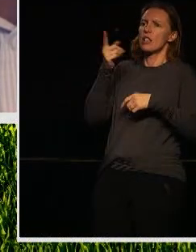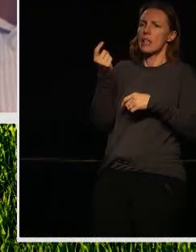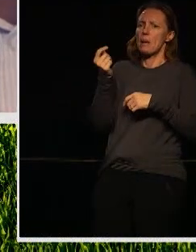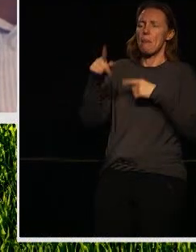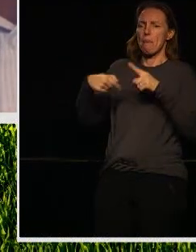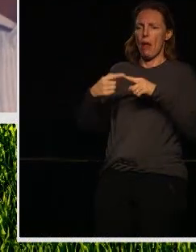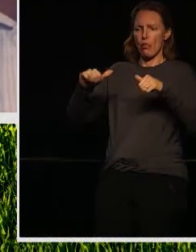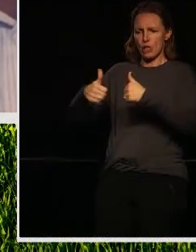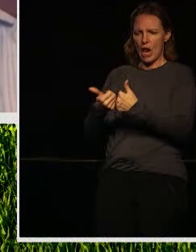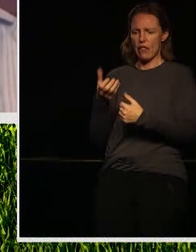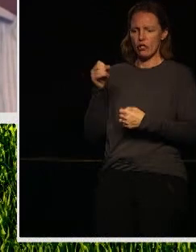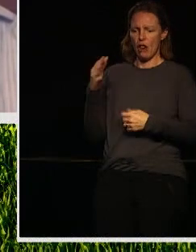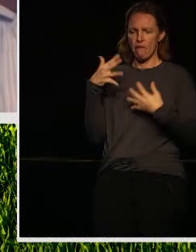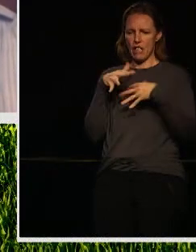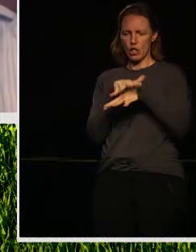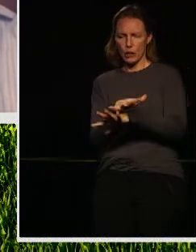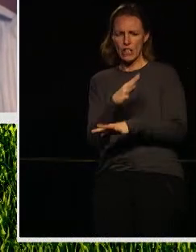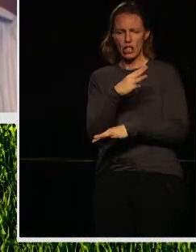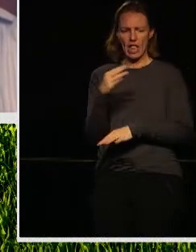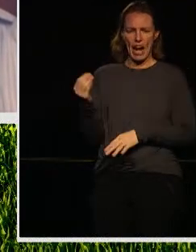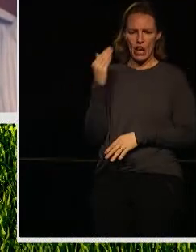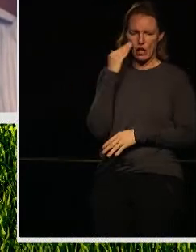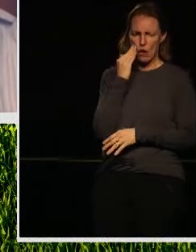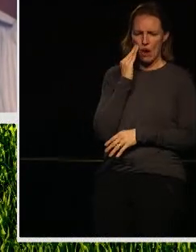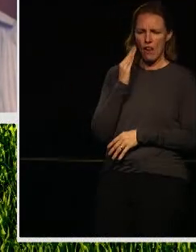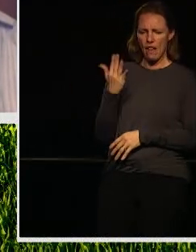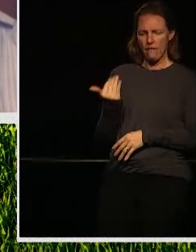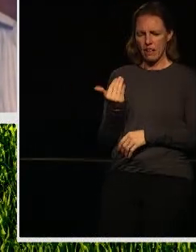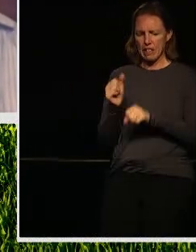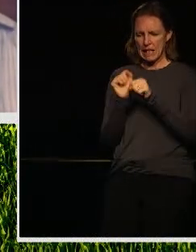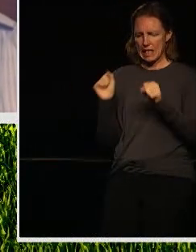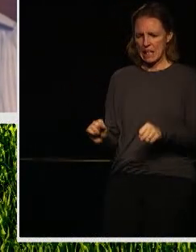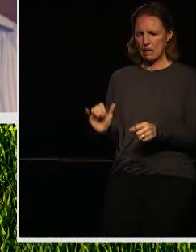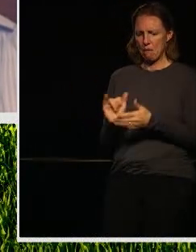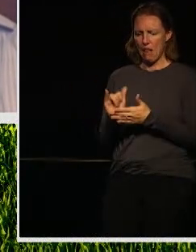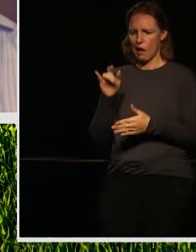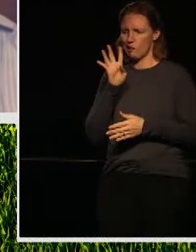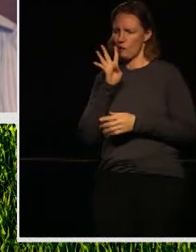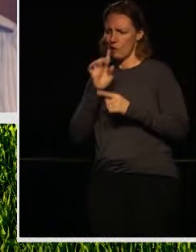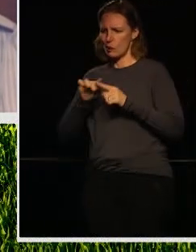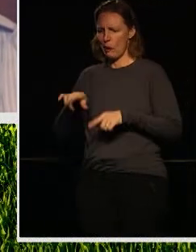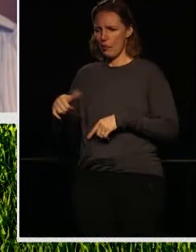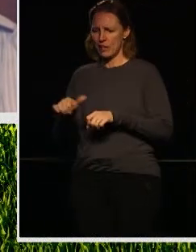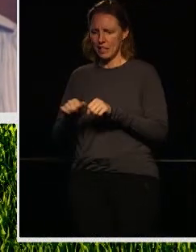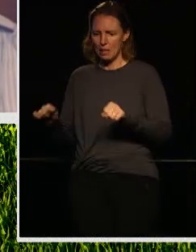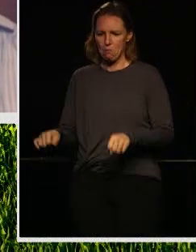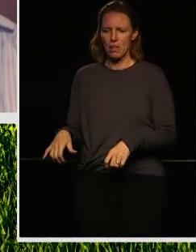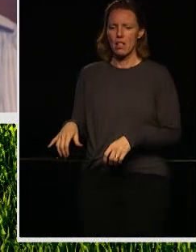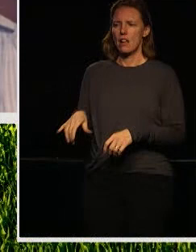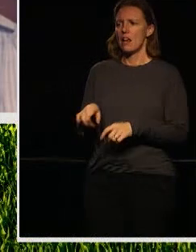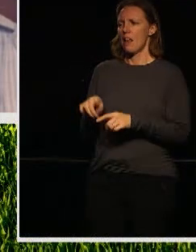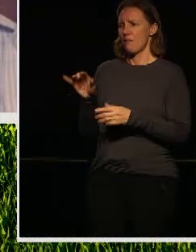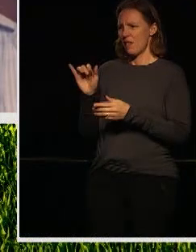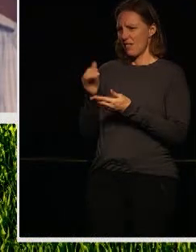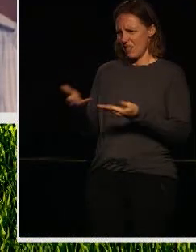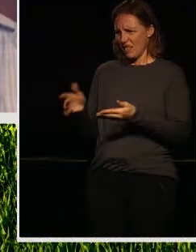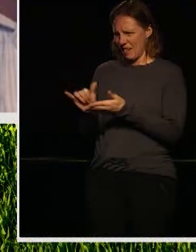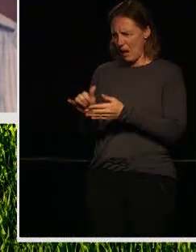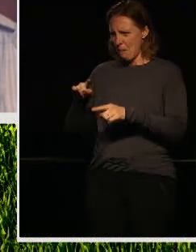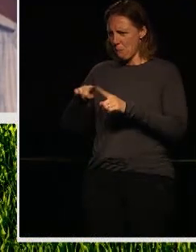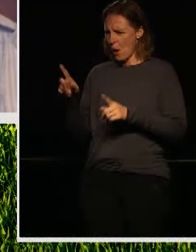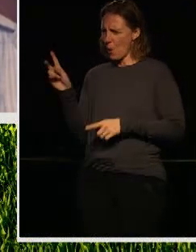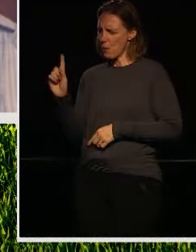of integration and the 15 systems that talk to another system and things like that. Where